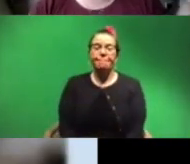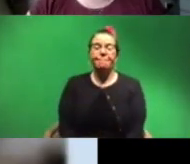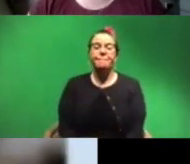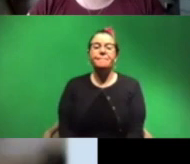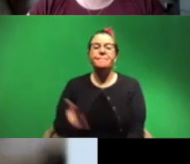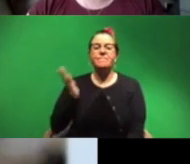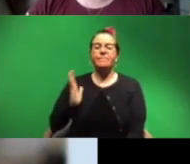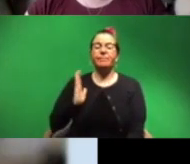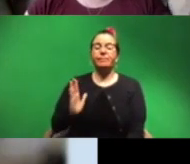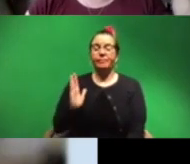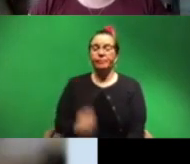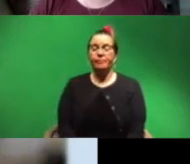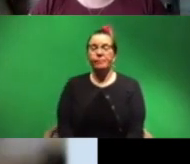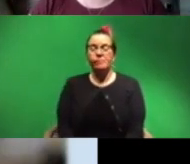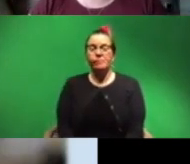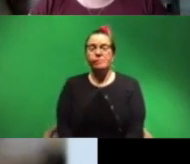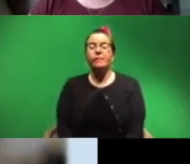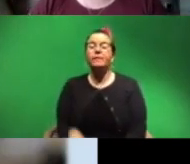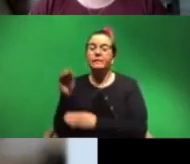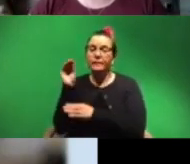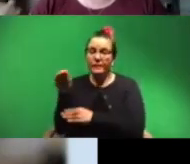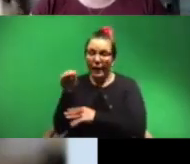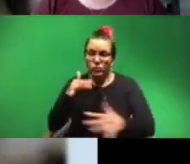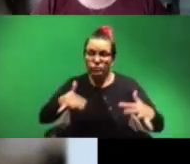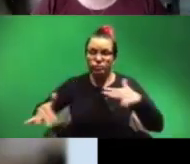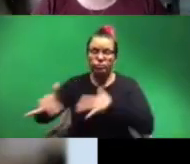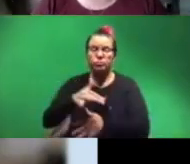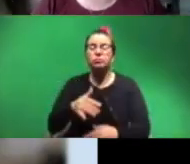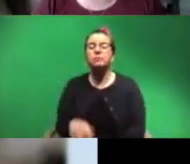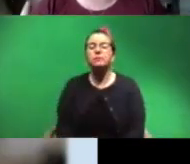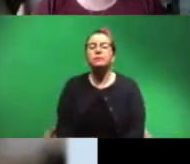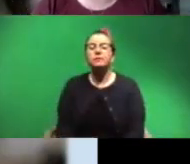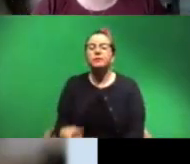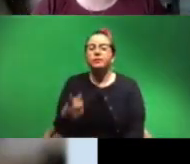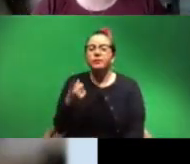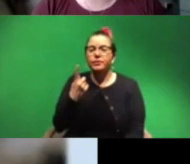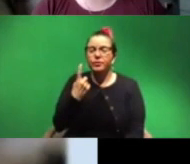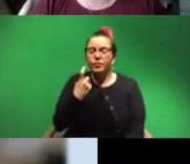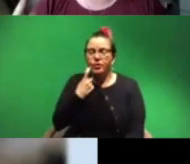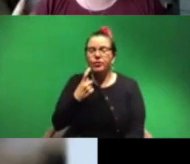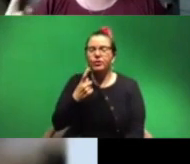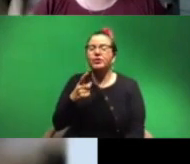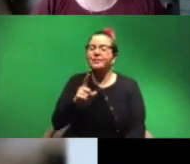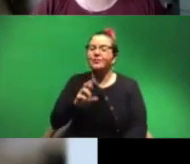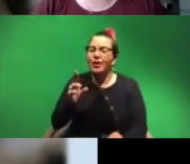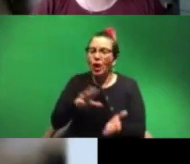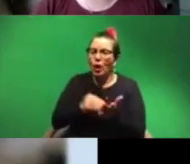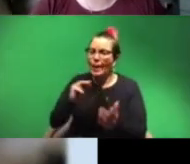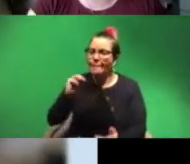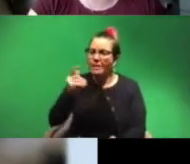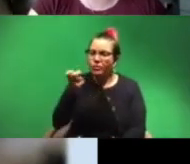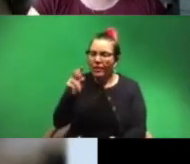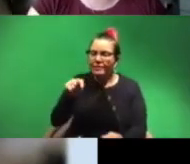time, at that time, there were dinosaurs around, and they were just about to learn what a meteorite was, and unfortunately meet